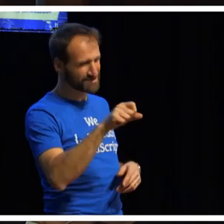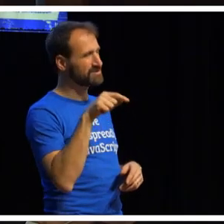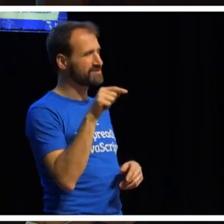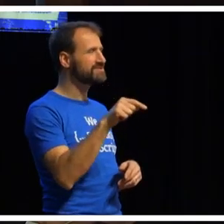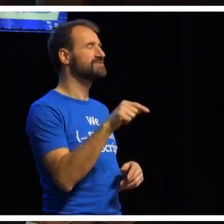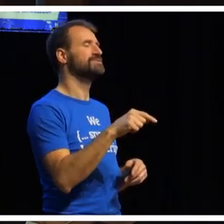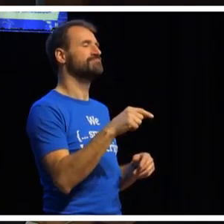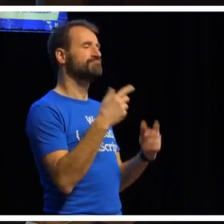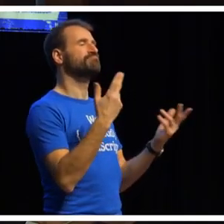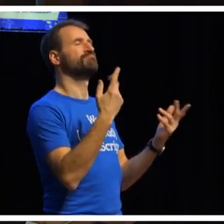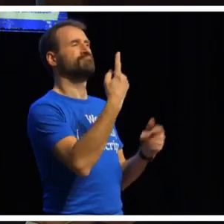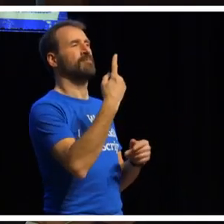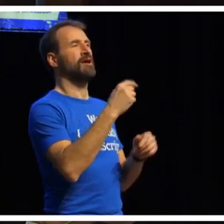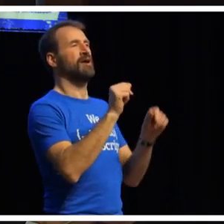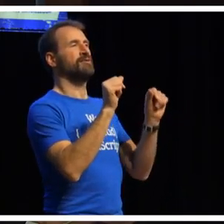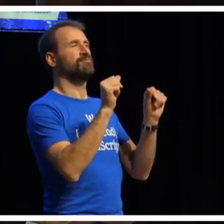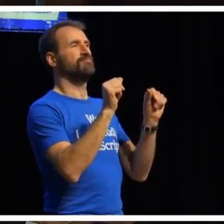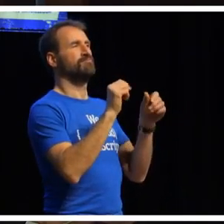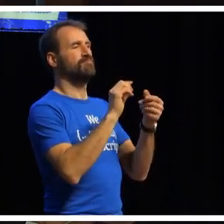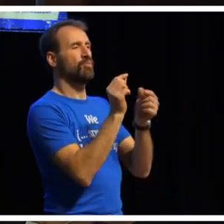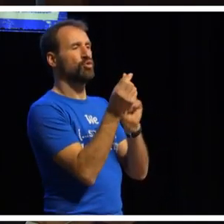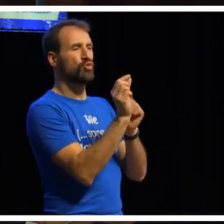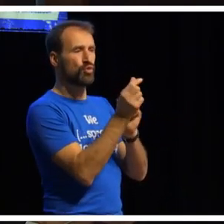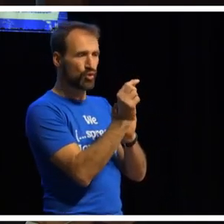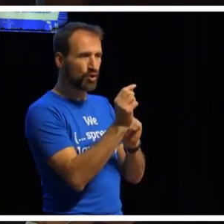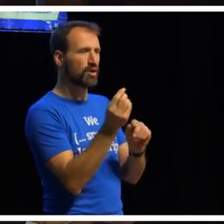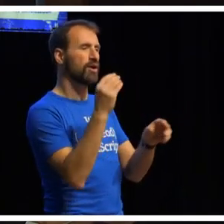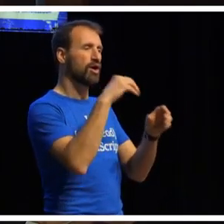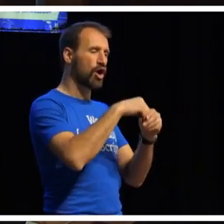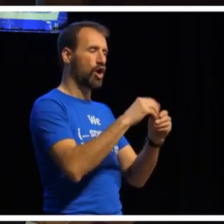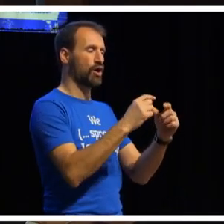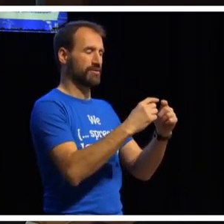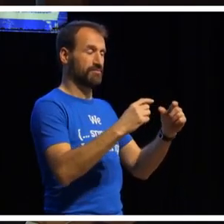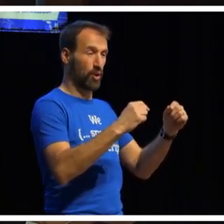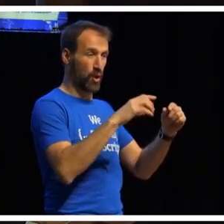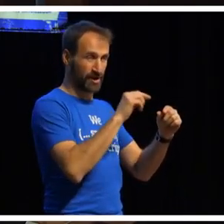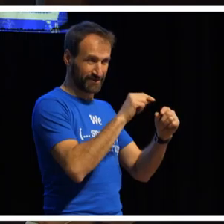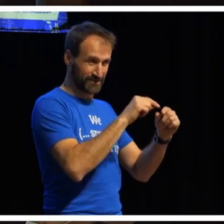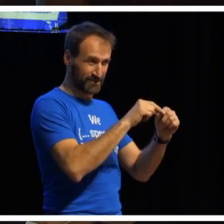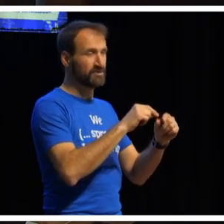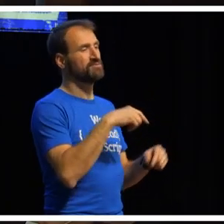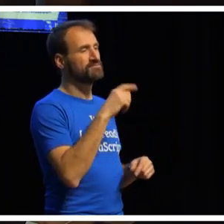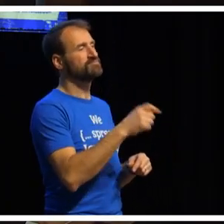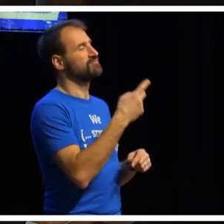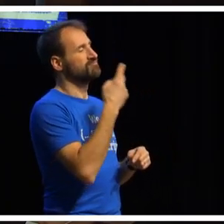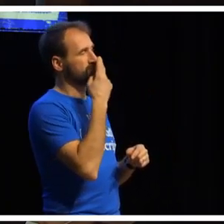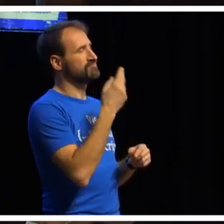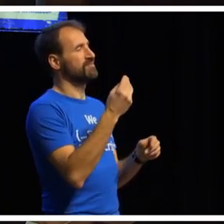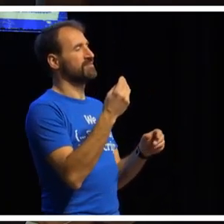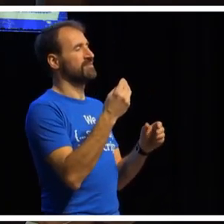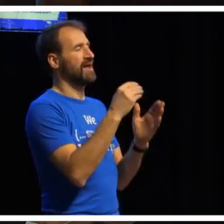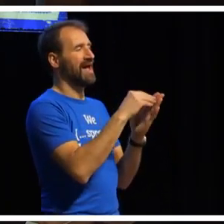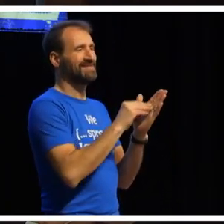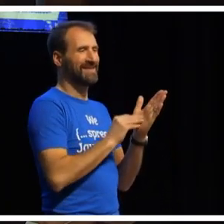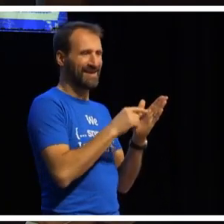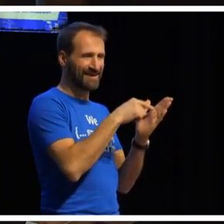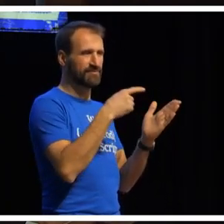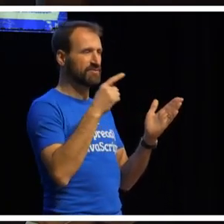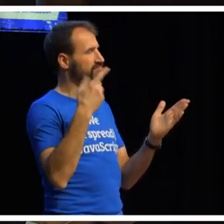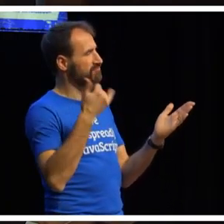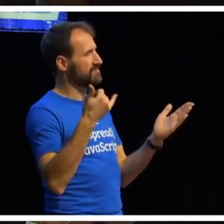module on a board, like with a in a nice holder with a battery and some sensors. It's got a magnetometer in there, so it can